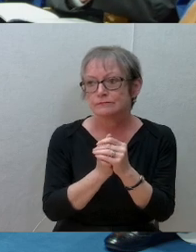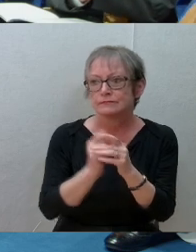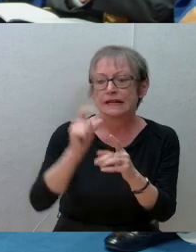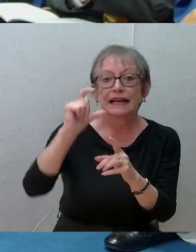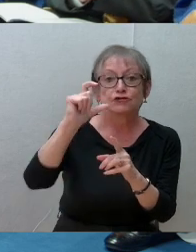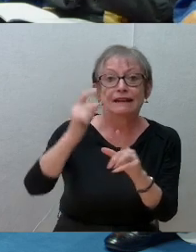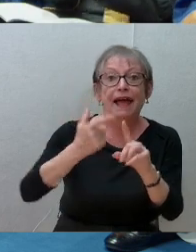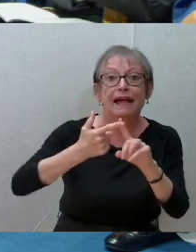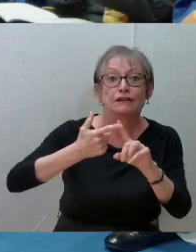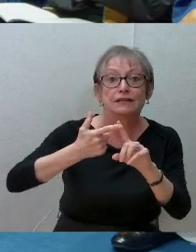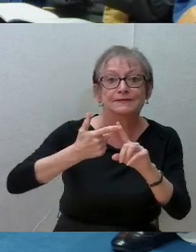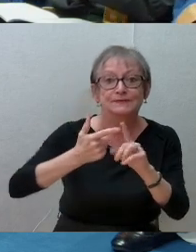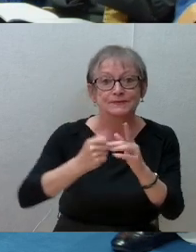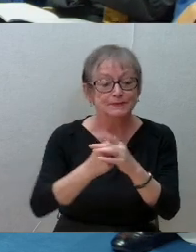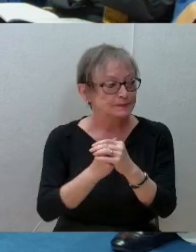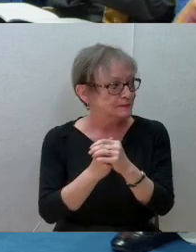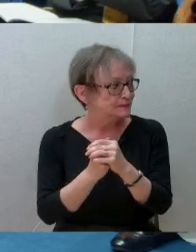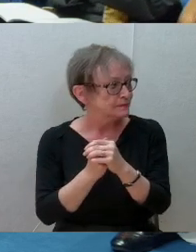Katrina Edgerton.